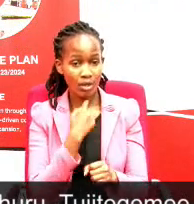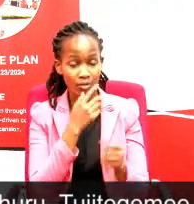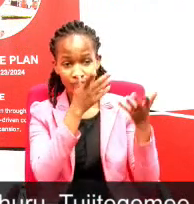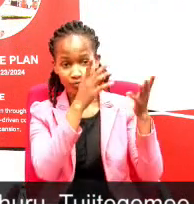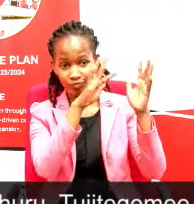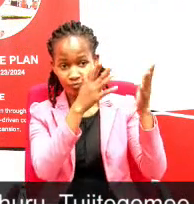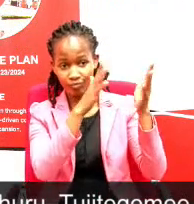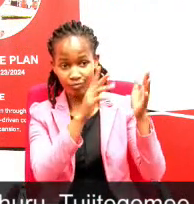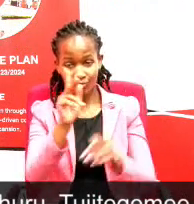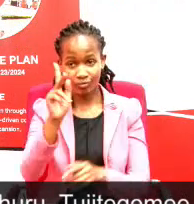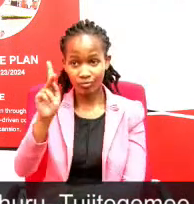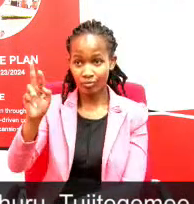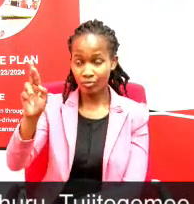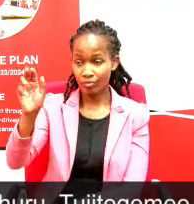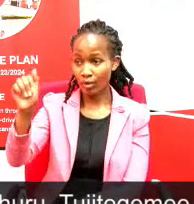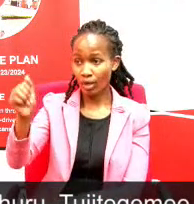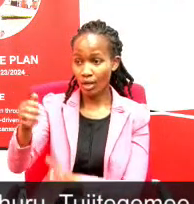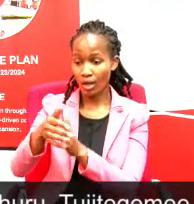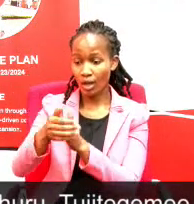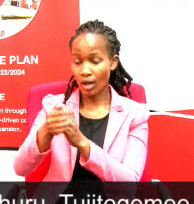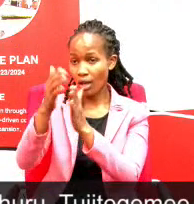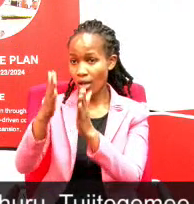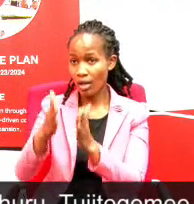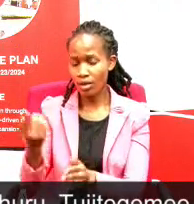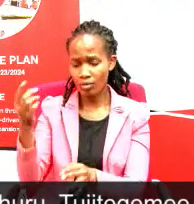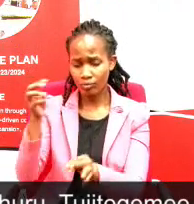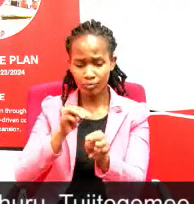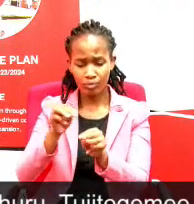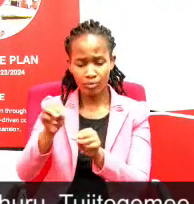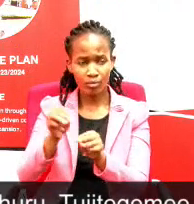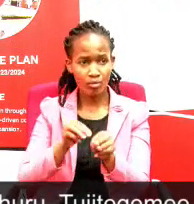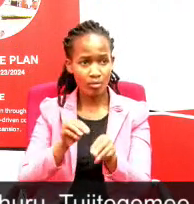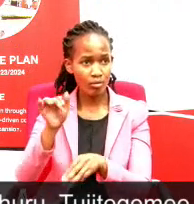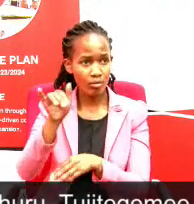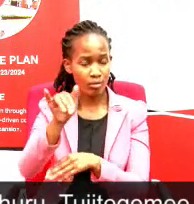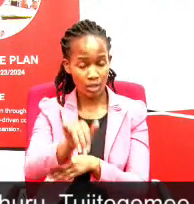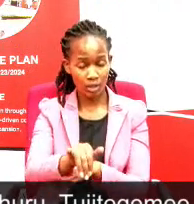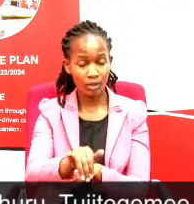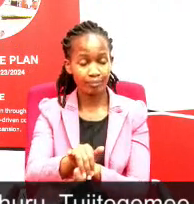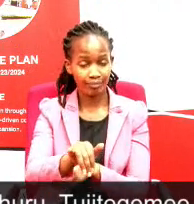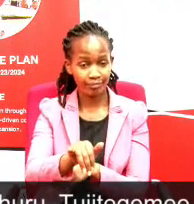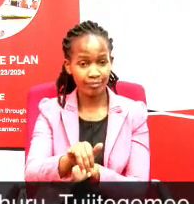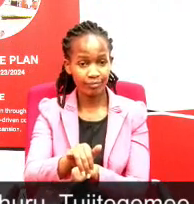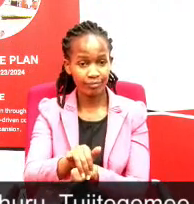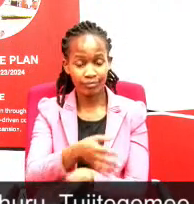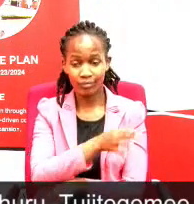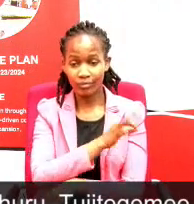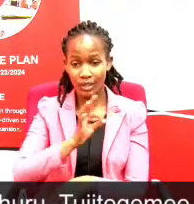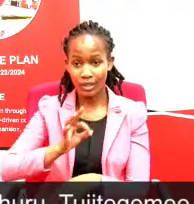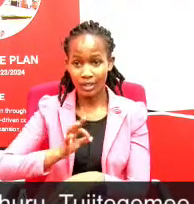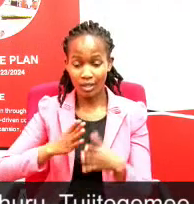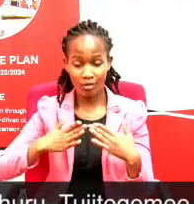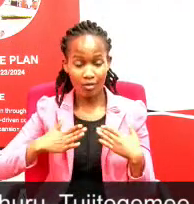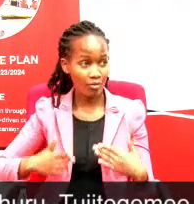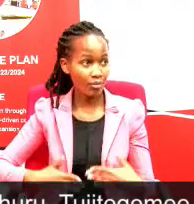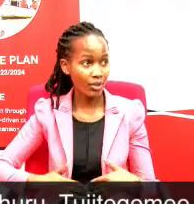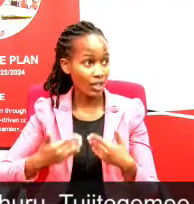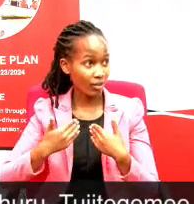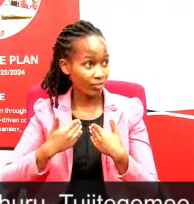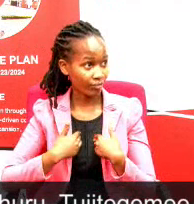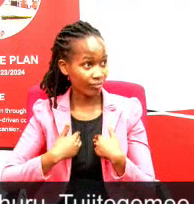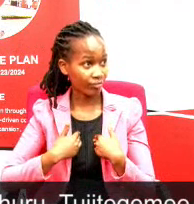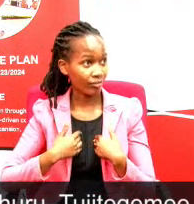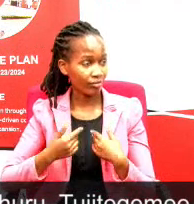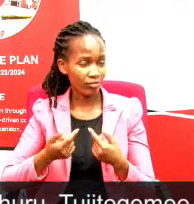the Kra leadership for managing such kind of a staff body. I